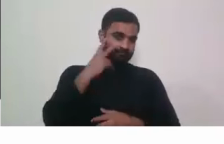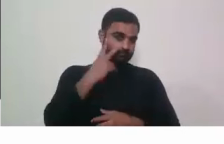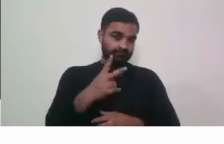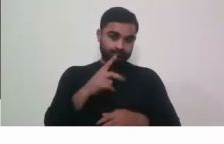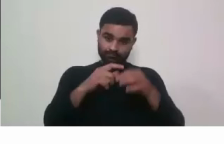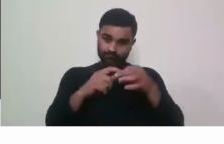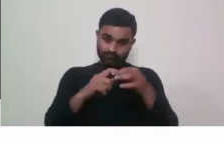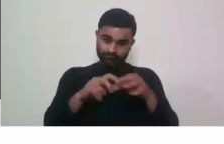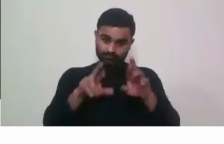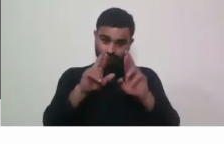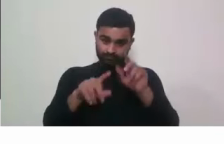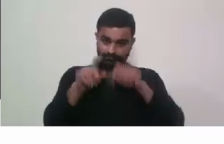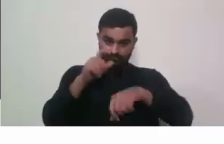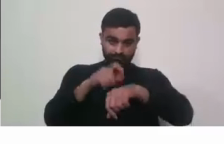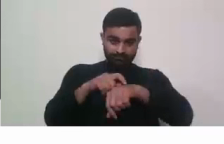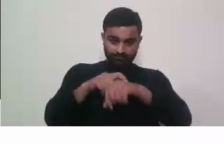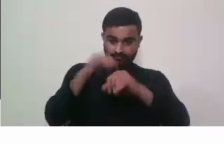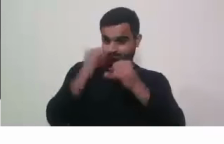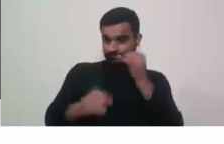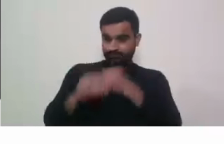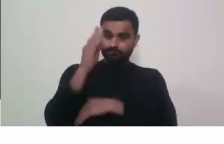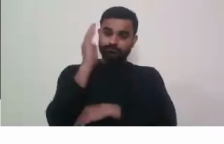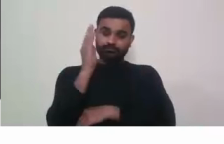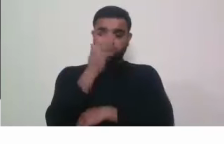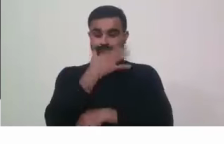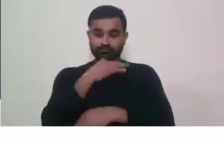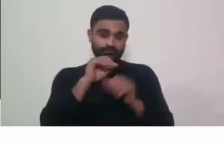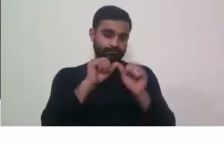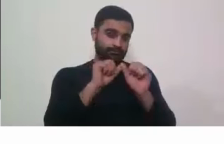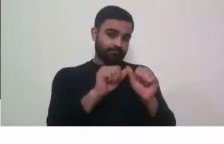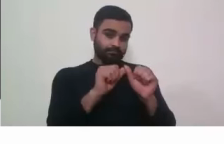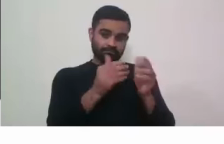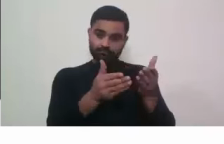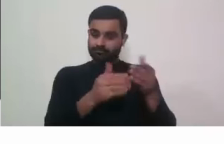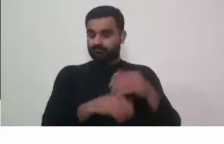questions. I hope we have time at the end of the session. I'd really love to address this.